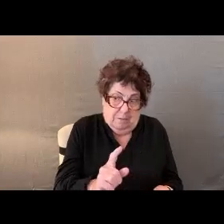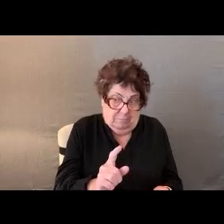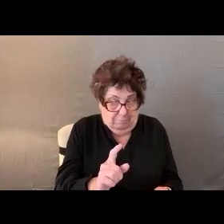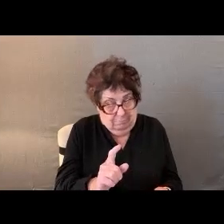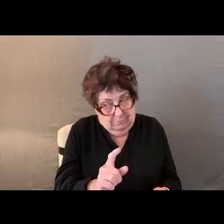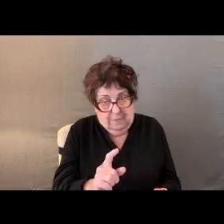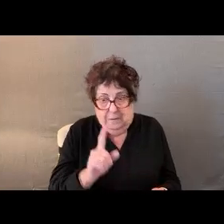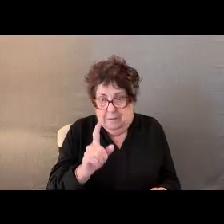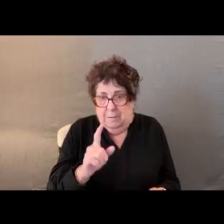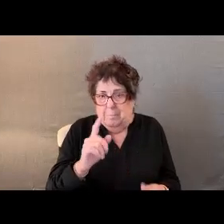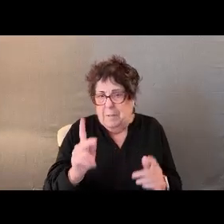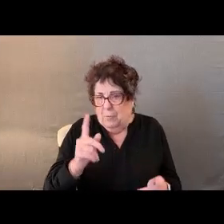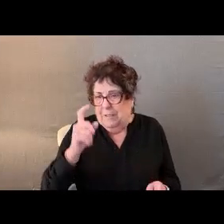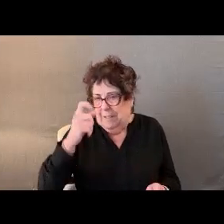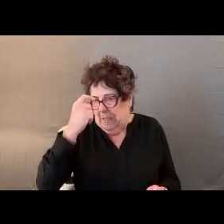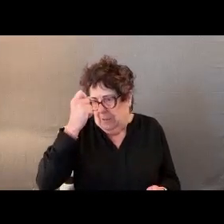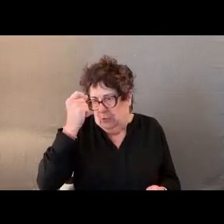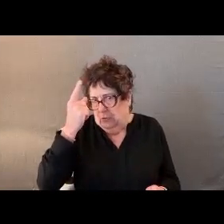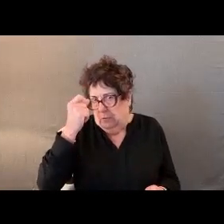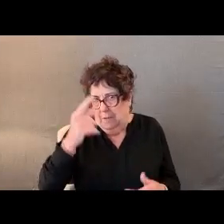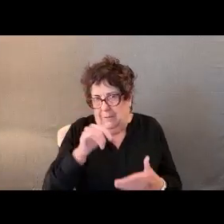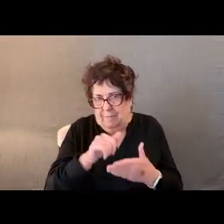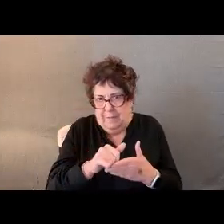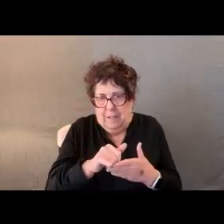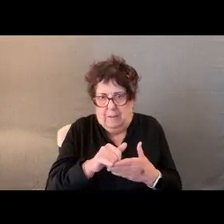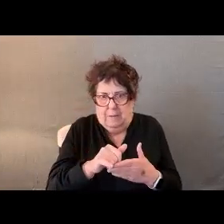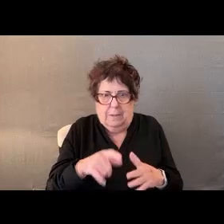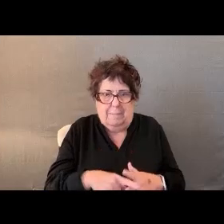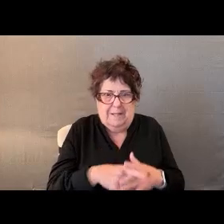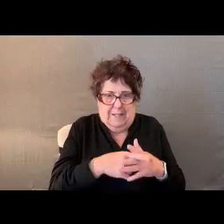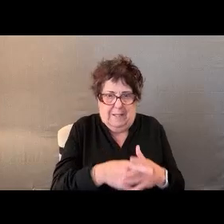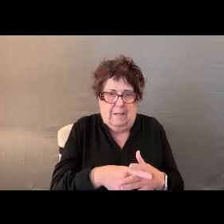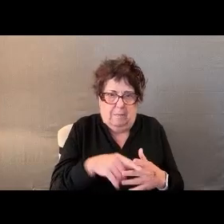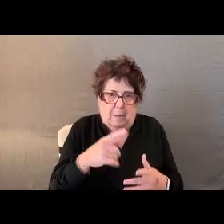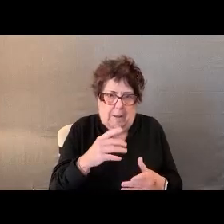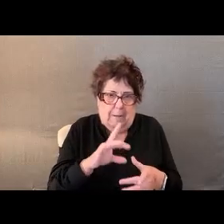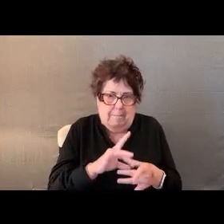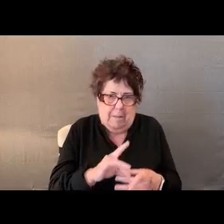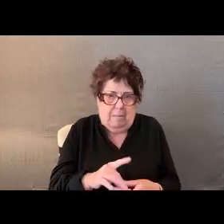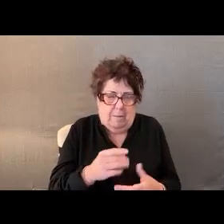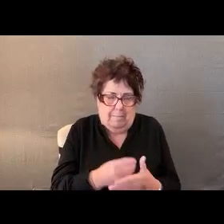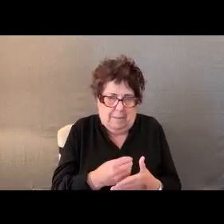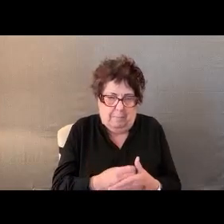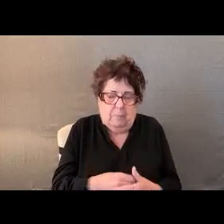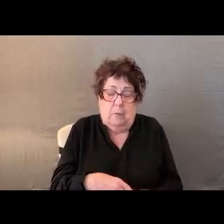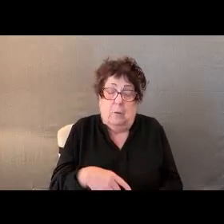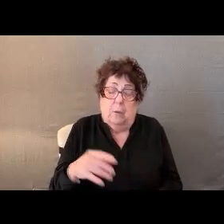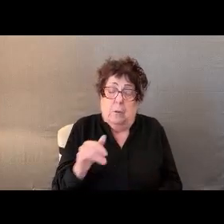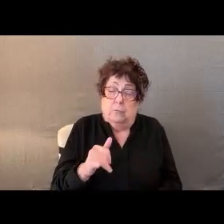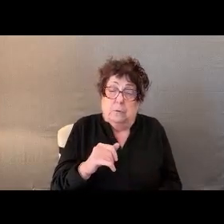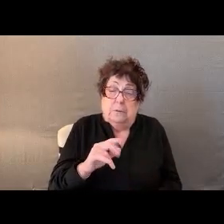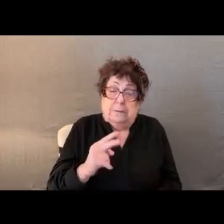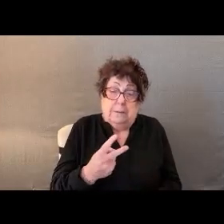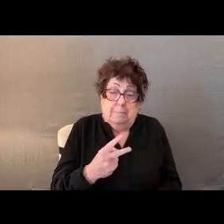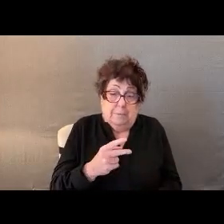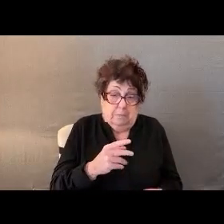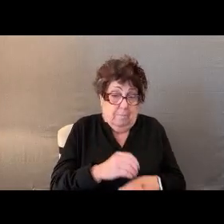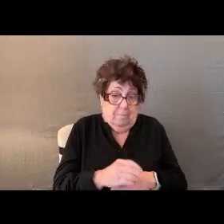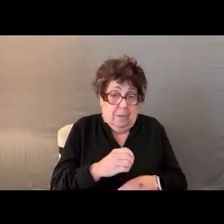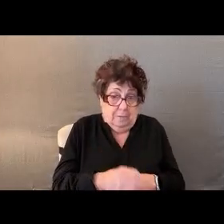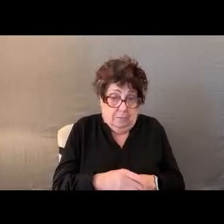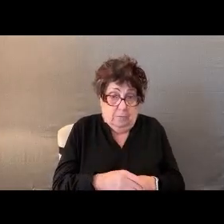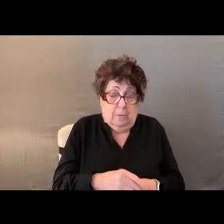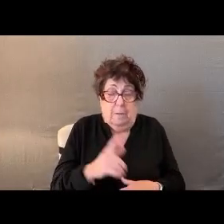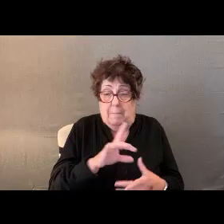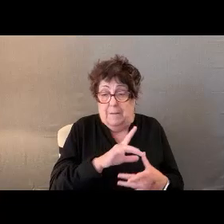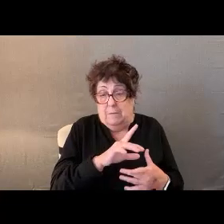in the beginning. The second piece of advice I would give is to do your homework about what those legal requirements are that I alluded to,